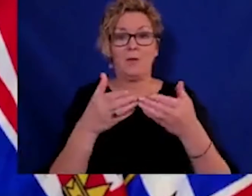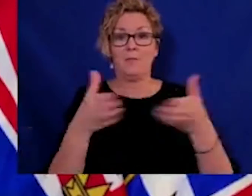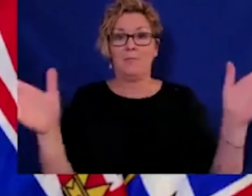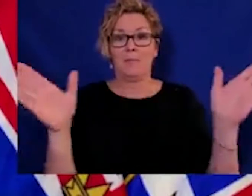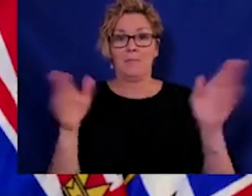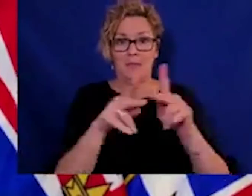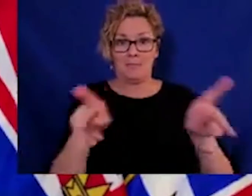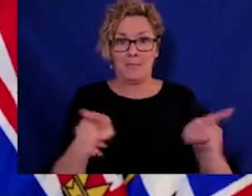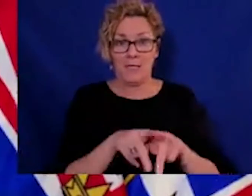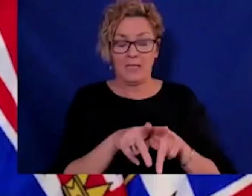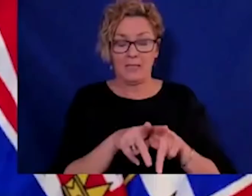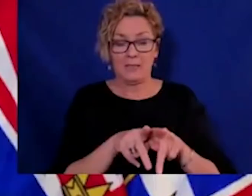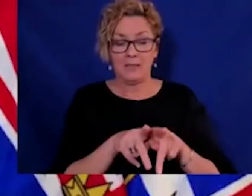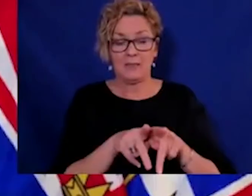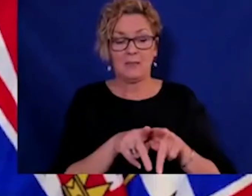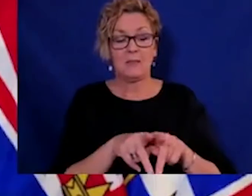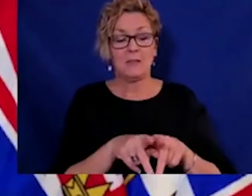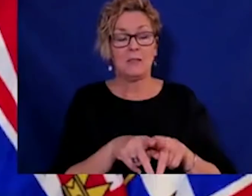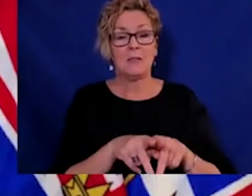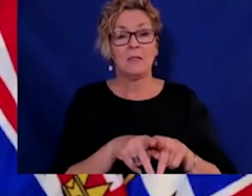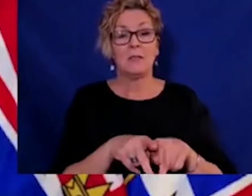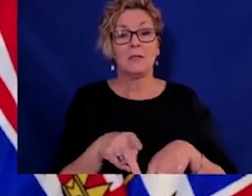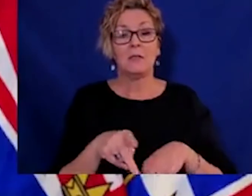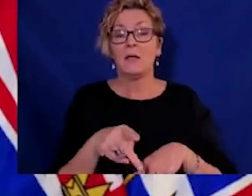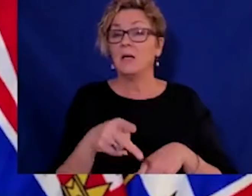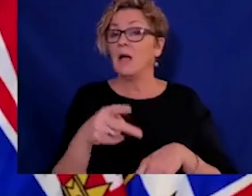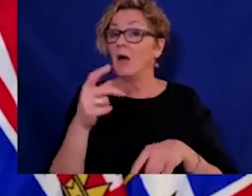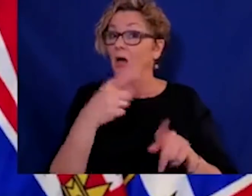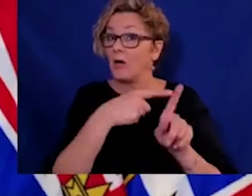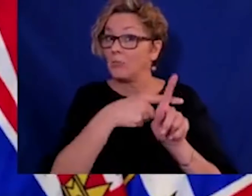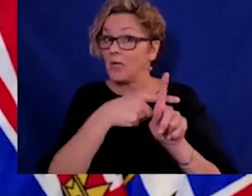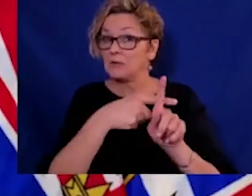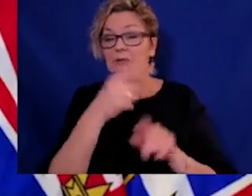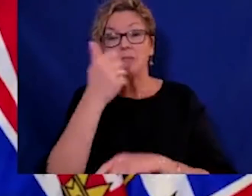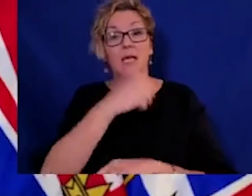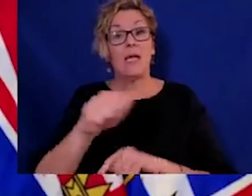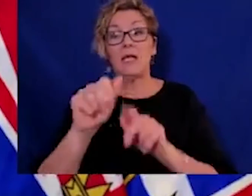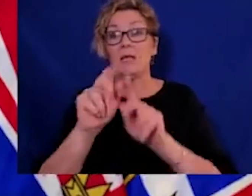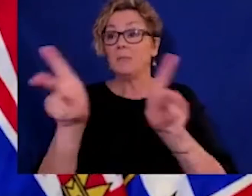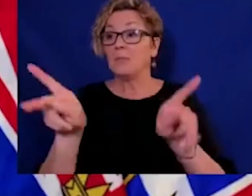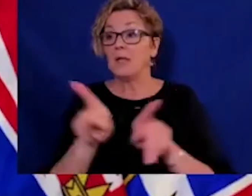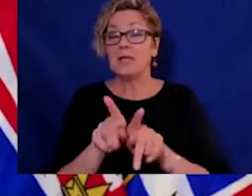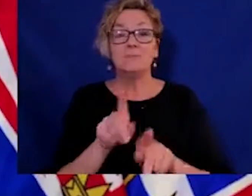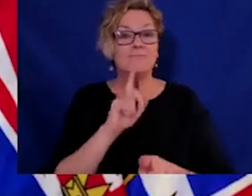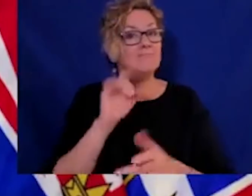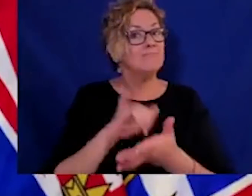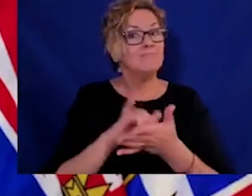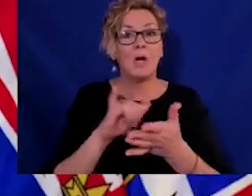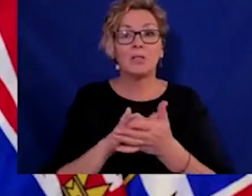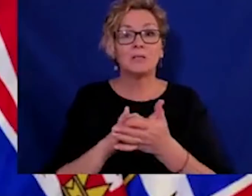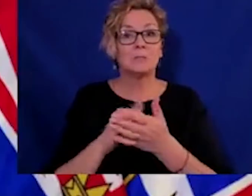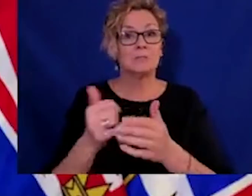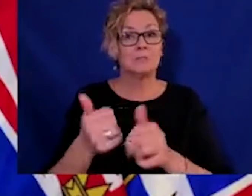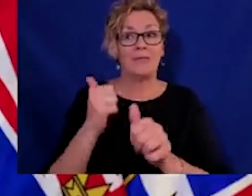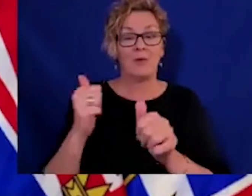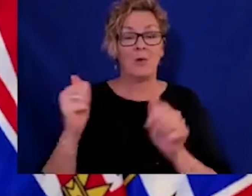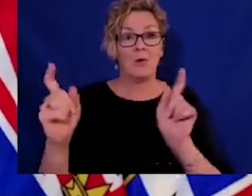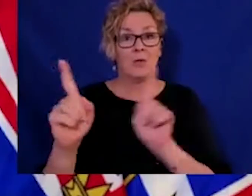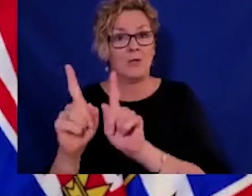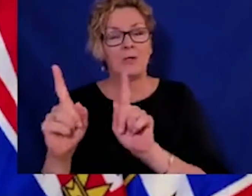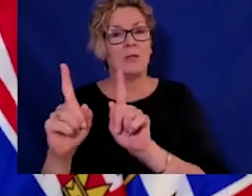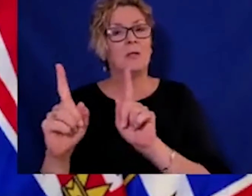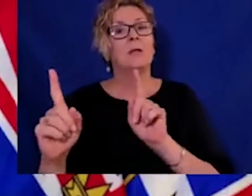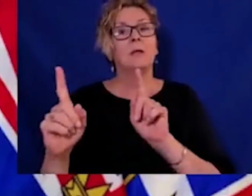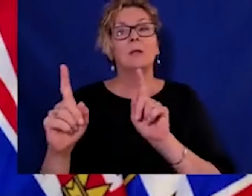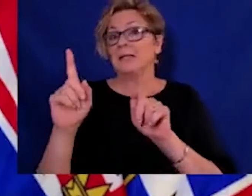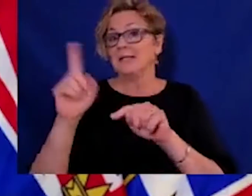where it's not always possible to maintain that safe distance and where wearing a mask is important for your protection and the